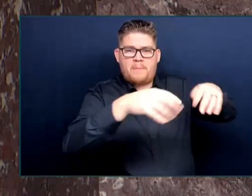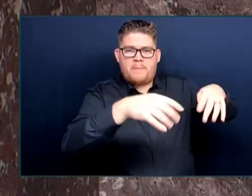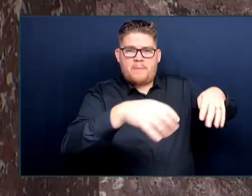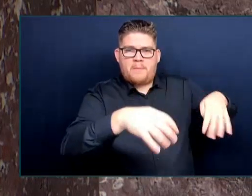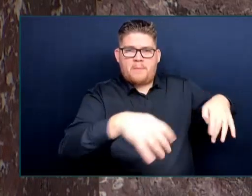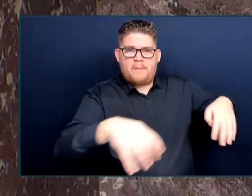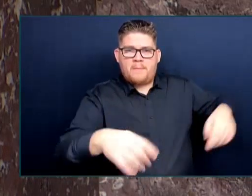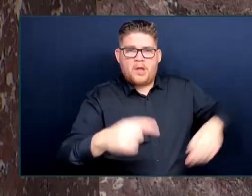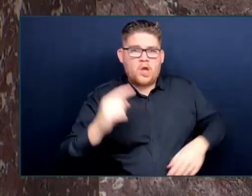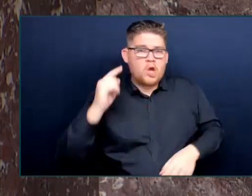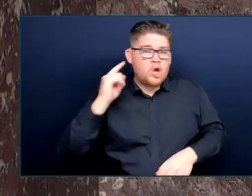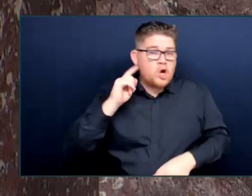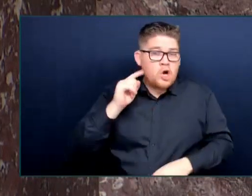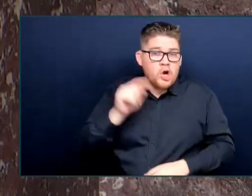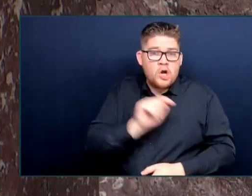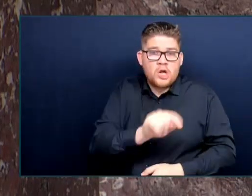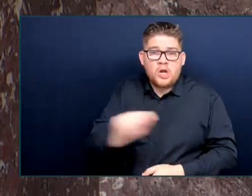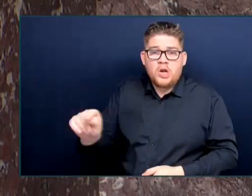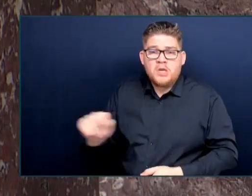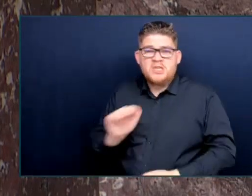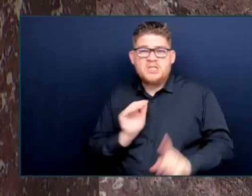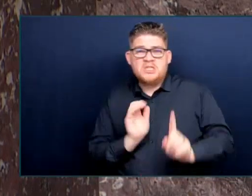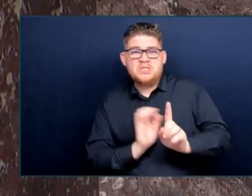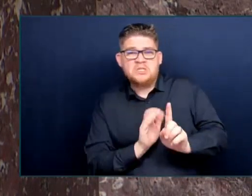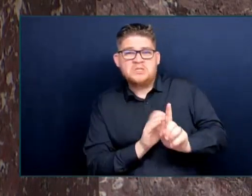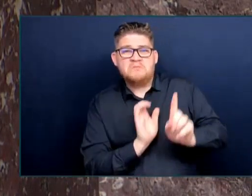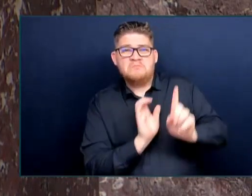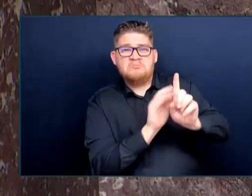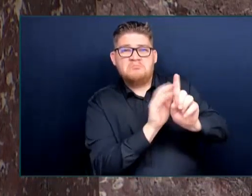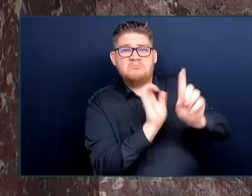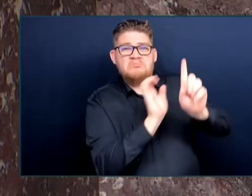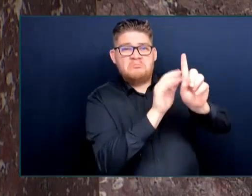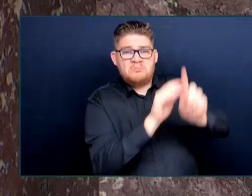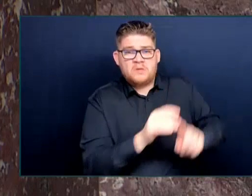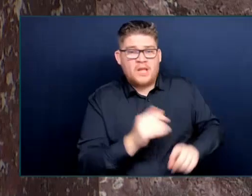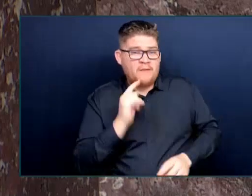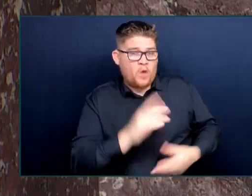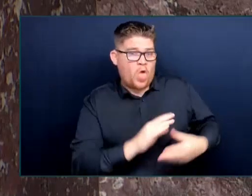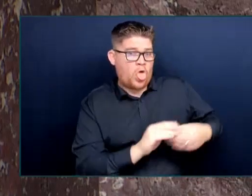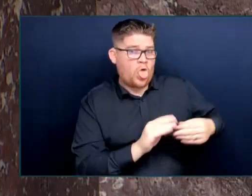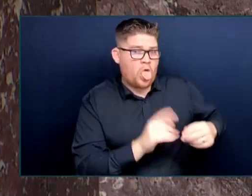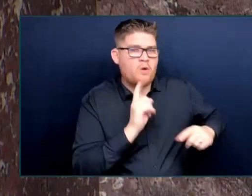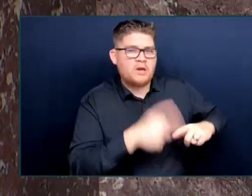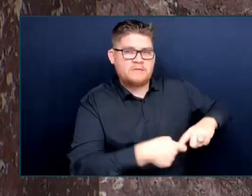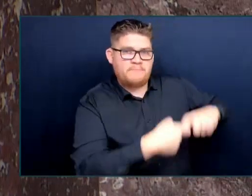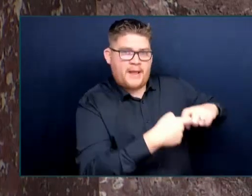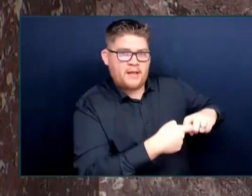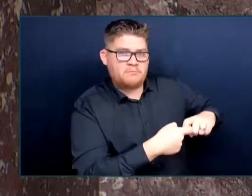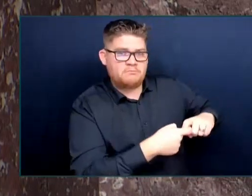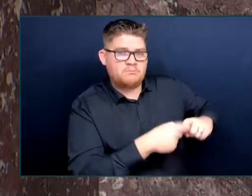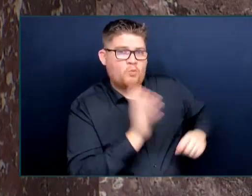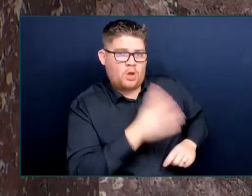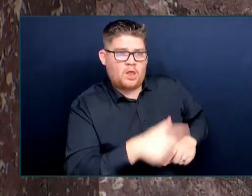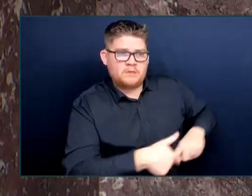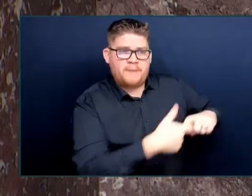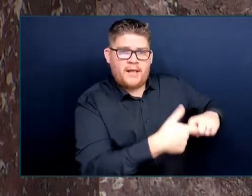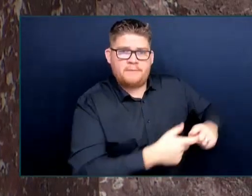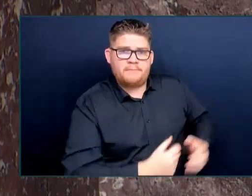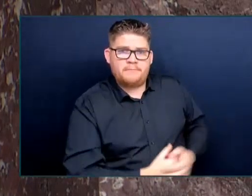muzzling, threatened with suspensions. So let's go talk to a nurse for crying out